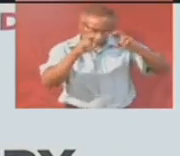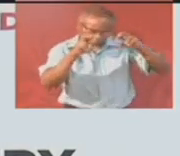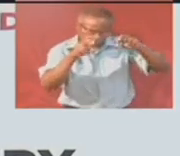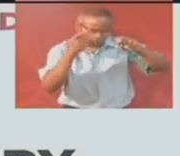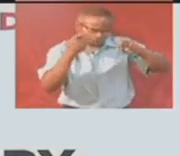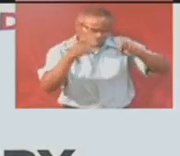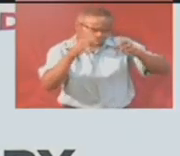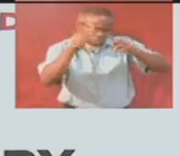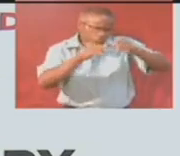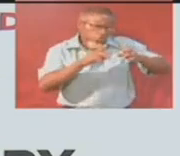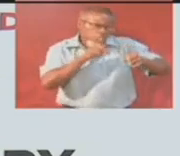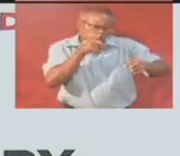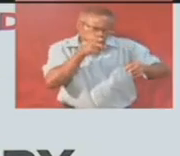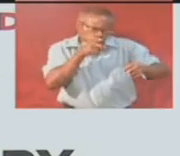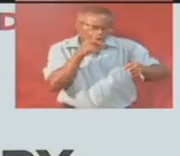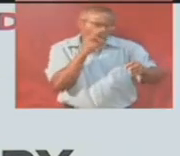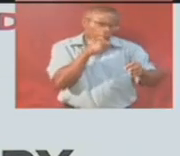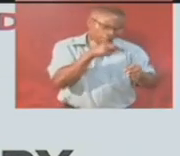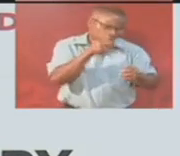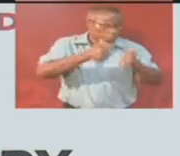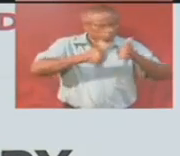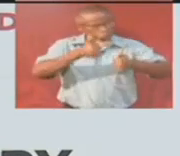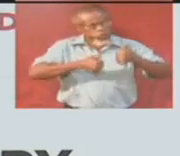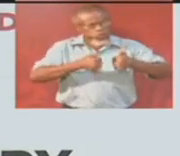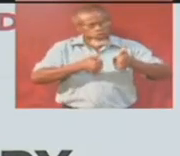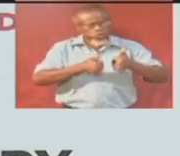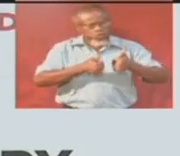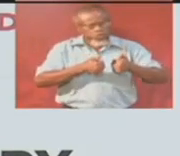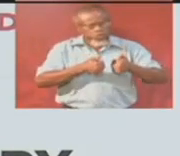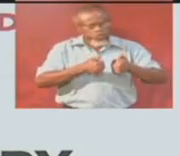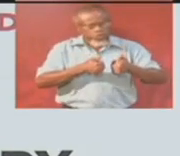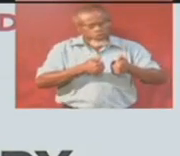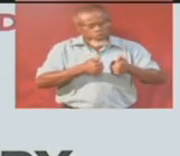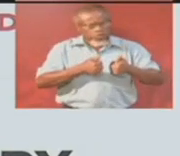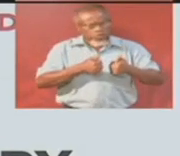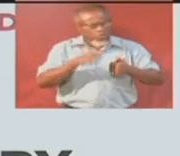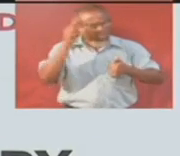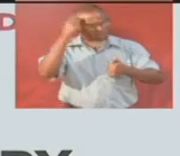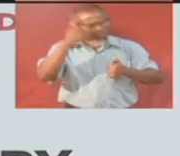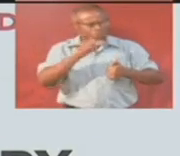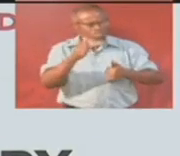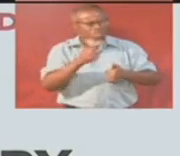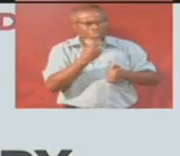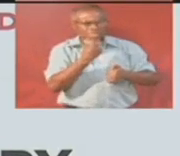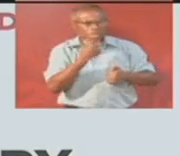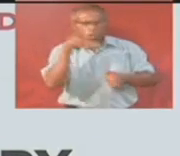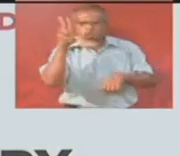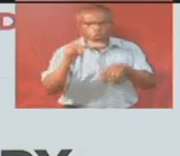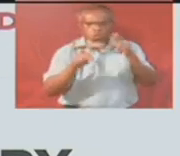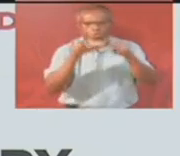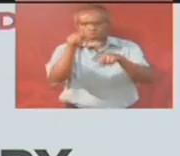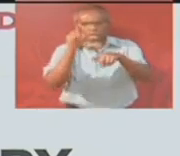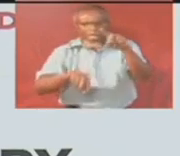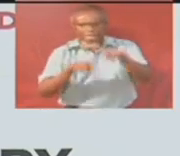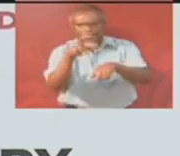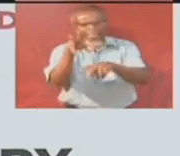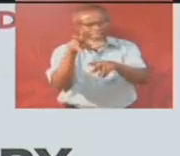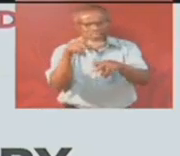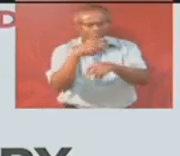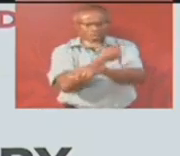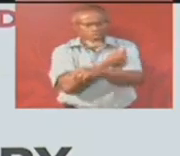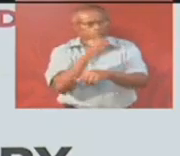the policy of the government to refuse a vaccine to anyone over 60 who has a